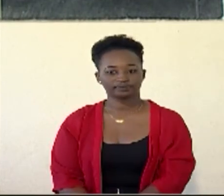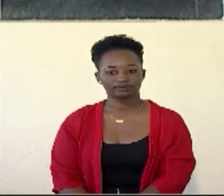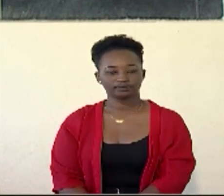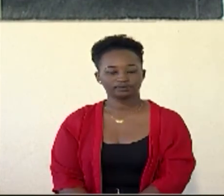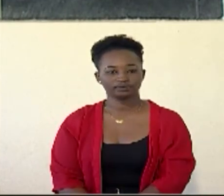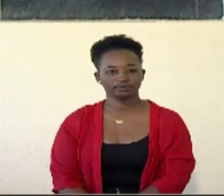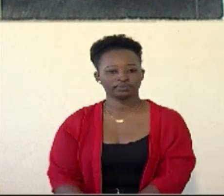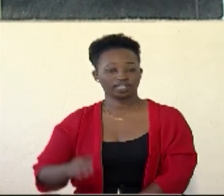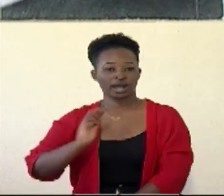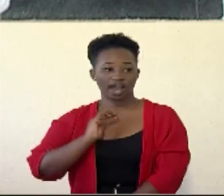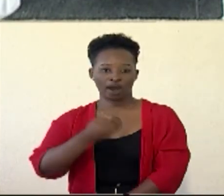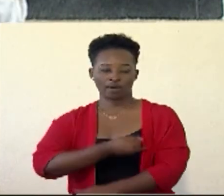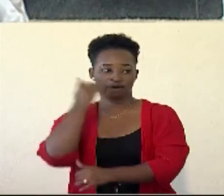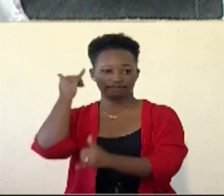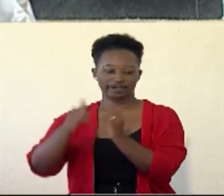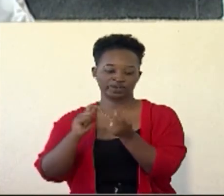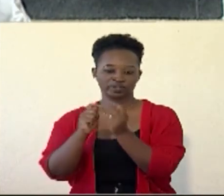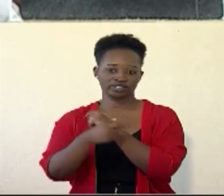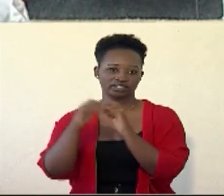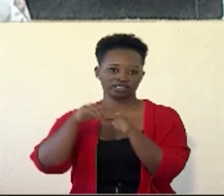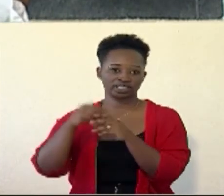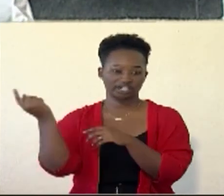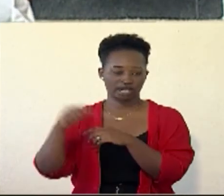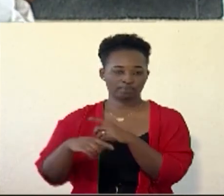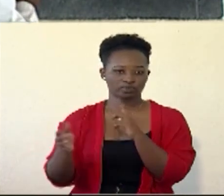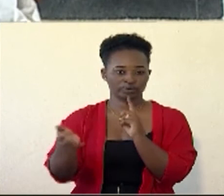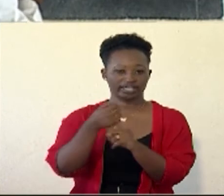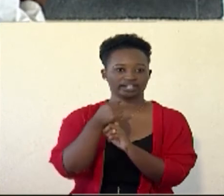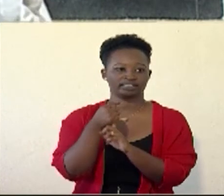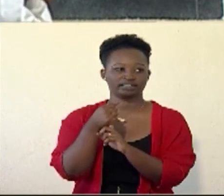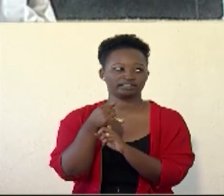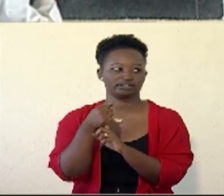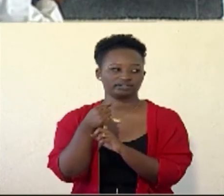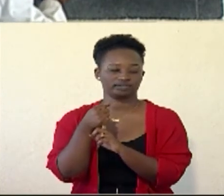Now, our final change in income, to get the final change